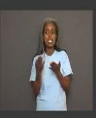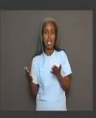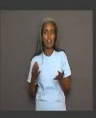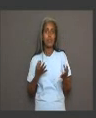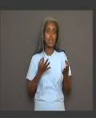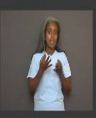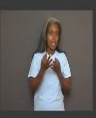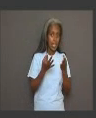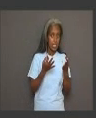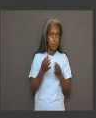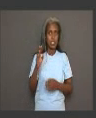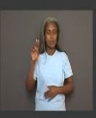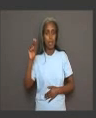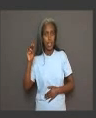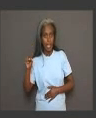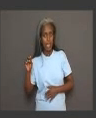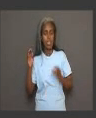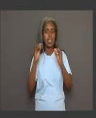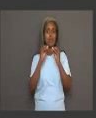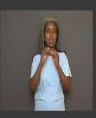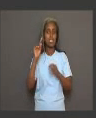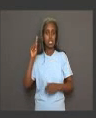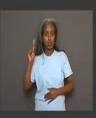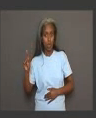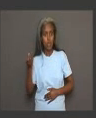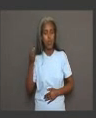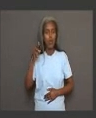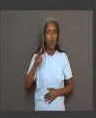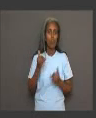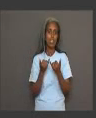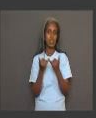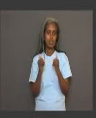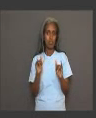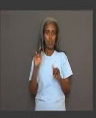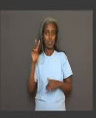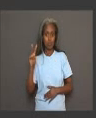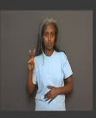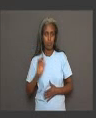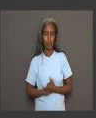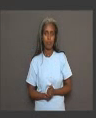expressed by n plus 1 over 2.